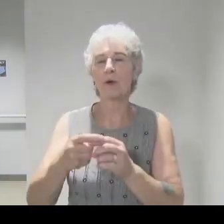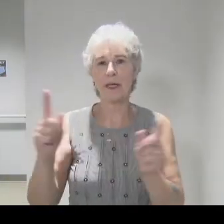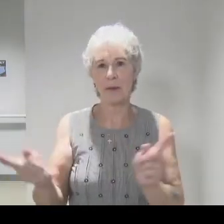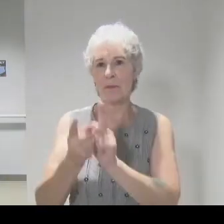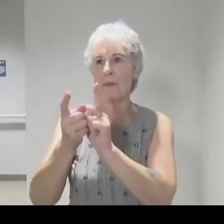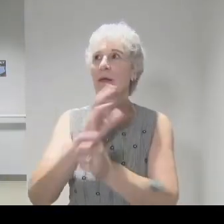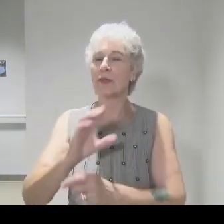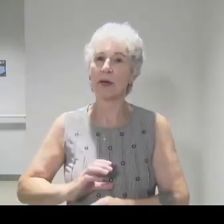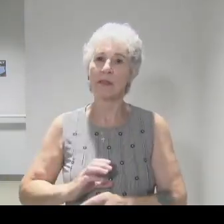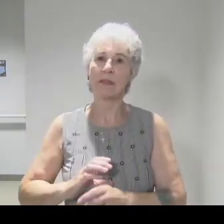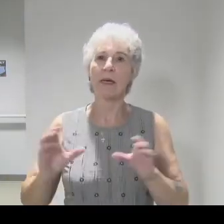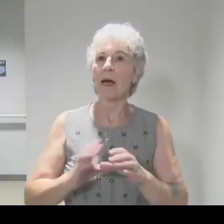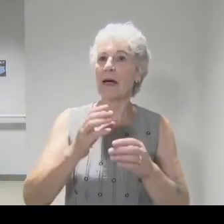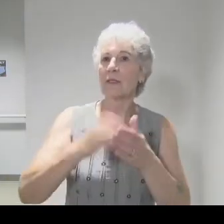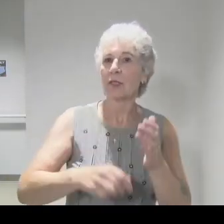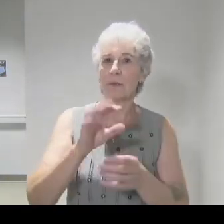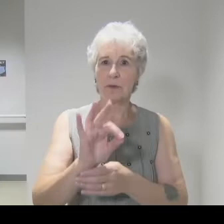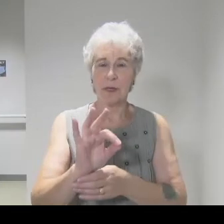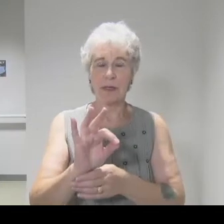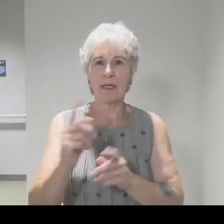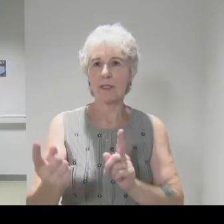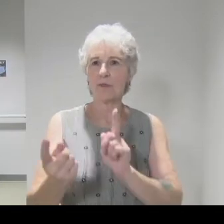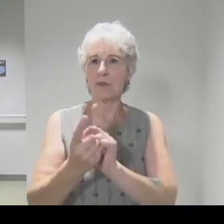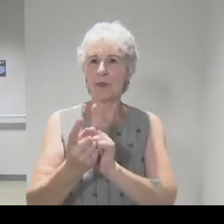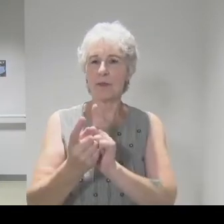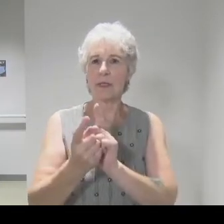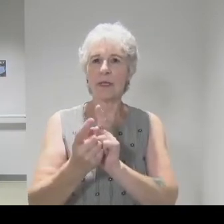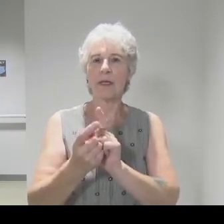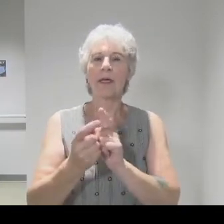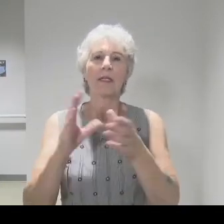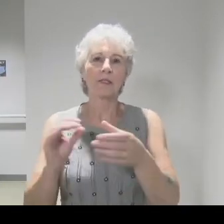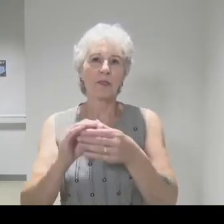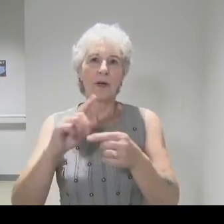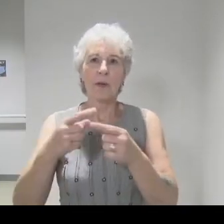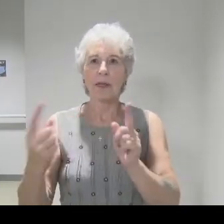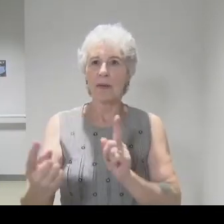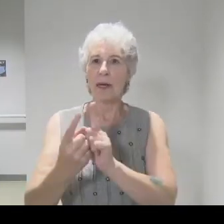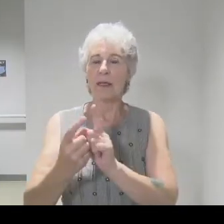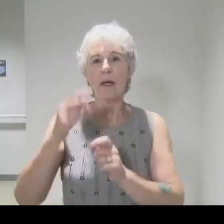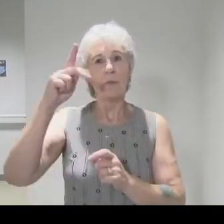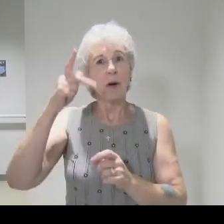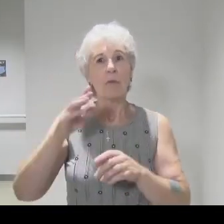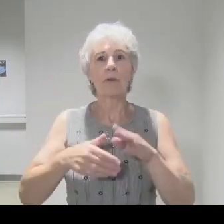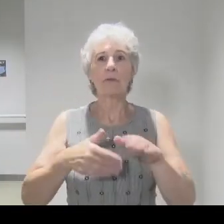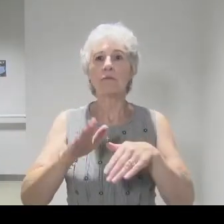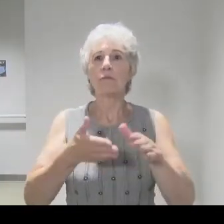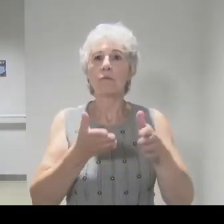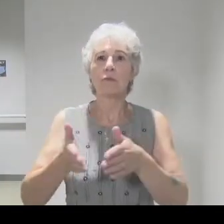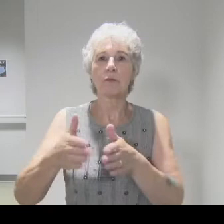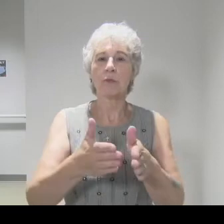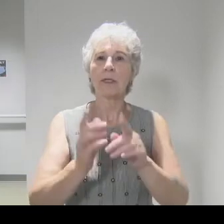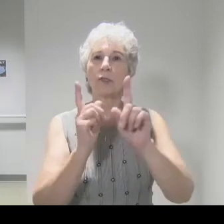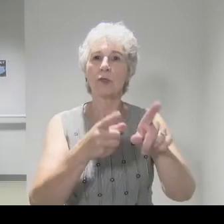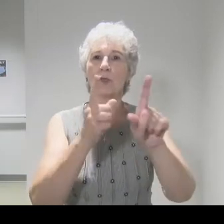Acts chapter 9, is his first account of his conversion. Paul was walking on the road to Damascus to go and kill